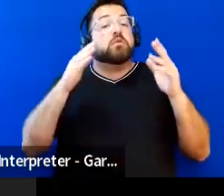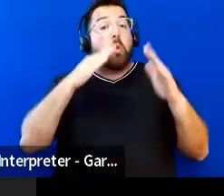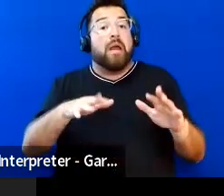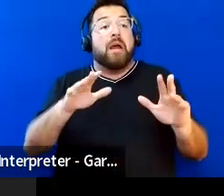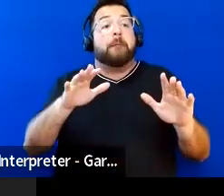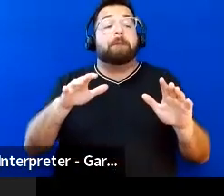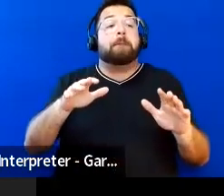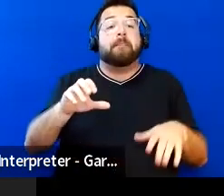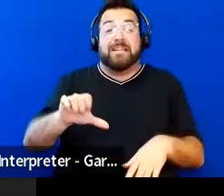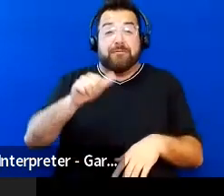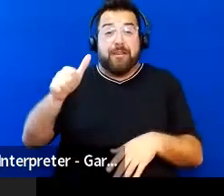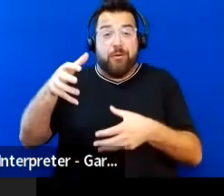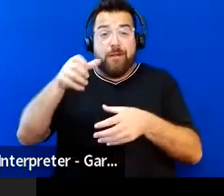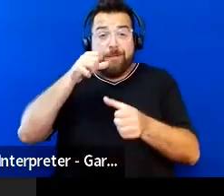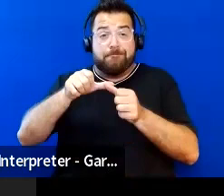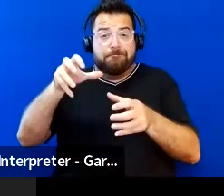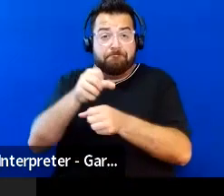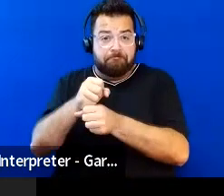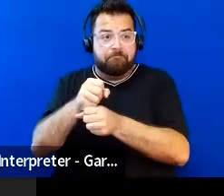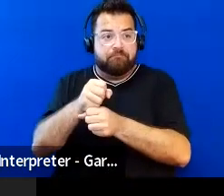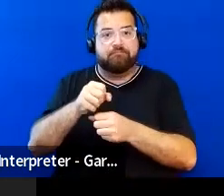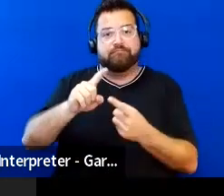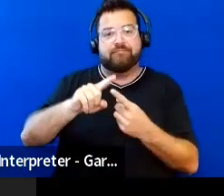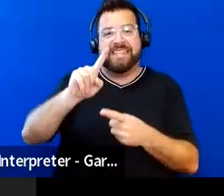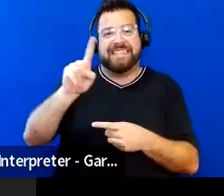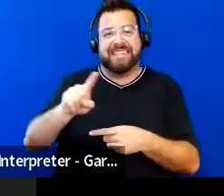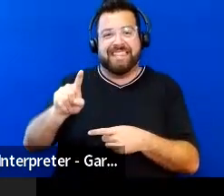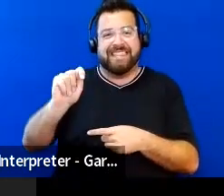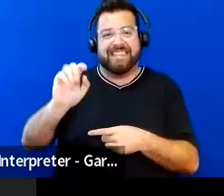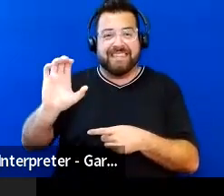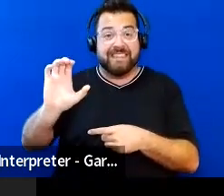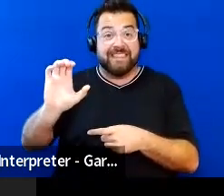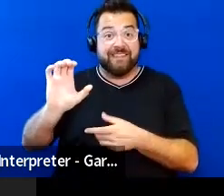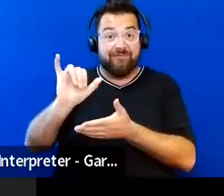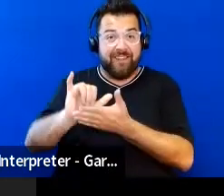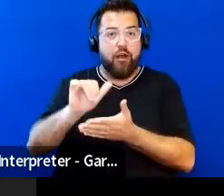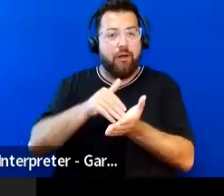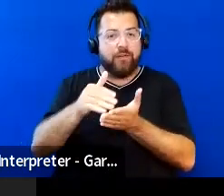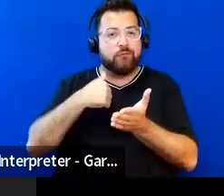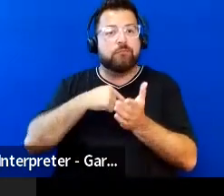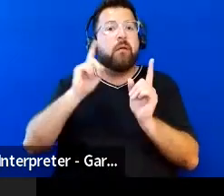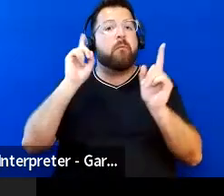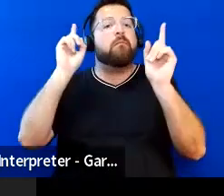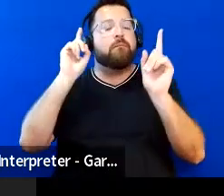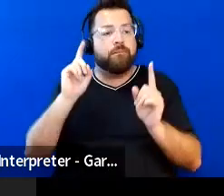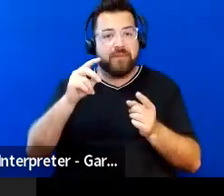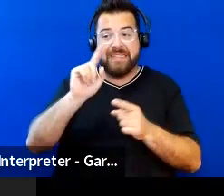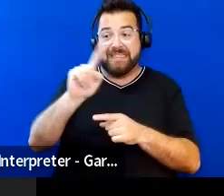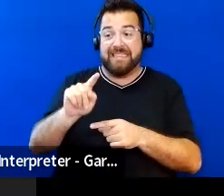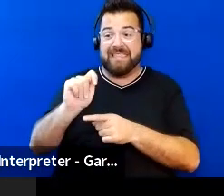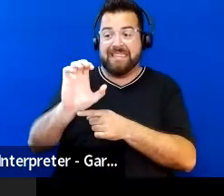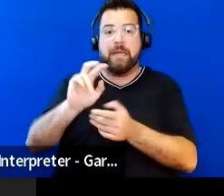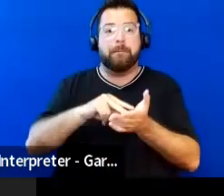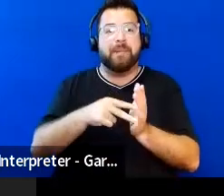There is another acronym that I wanted to tell you about, and that's ZTC that we hear about. So that is zero